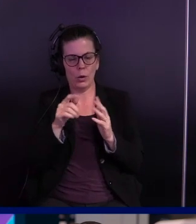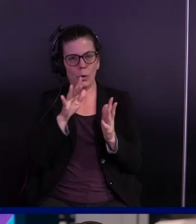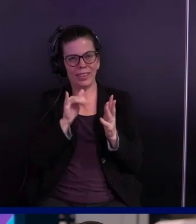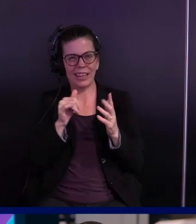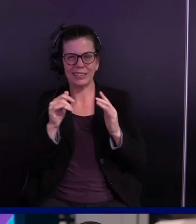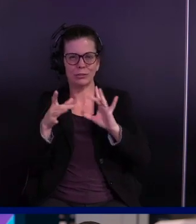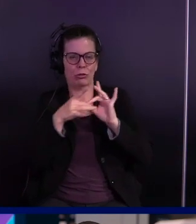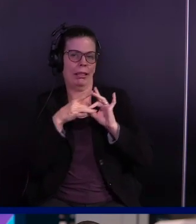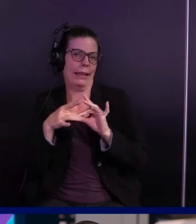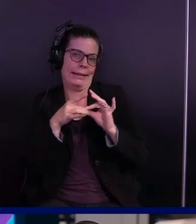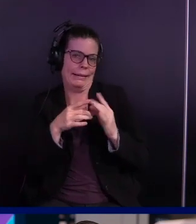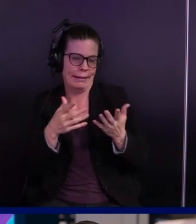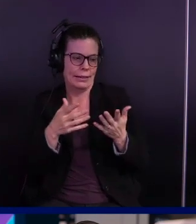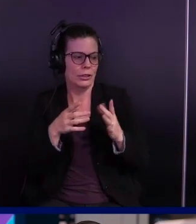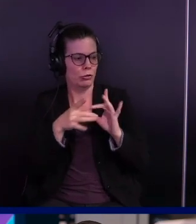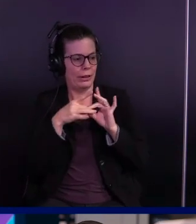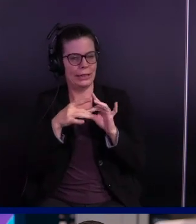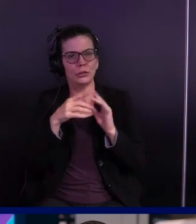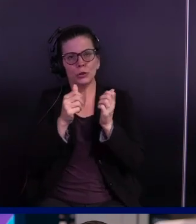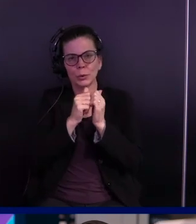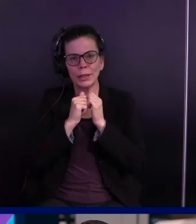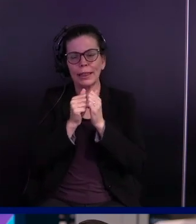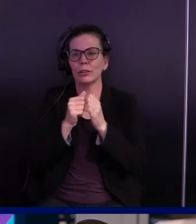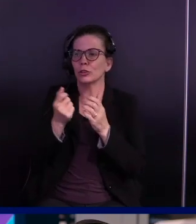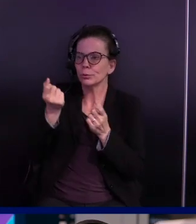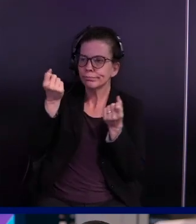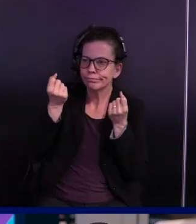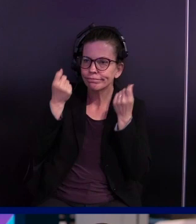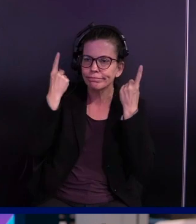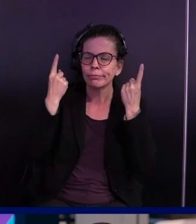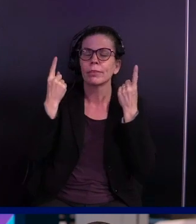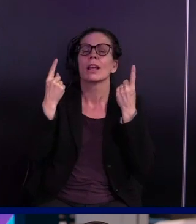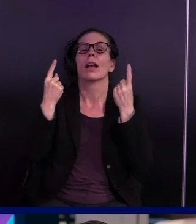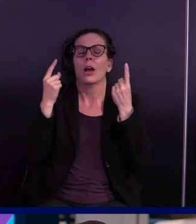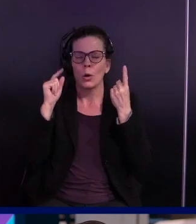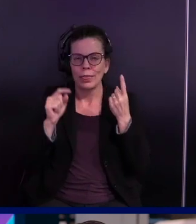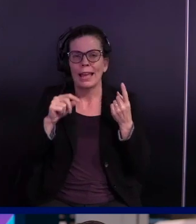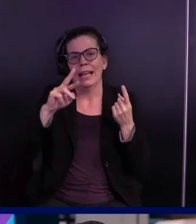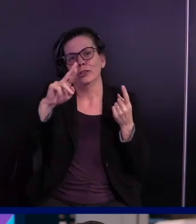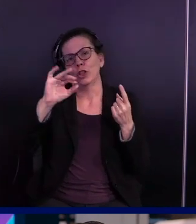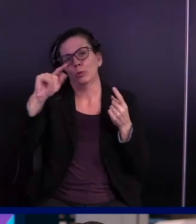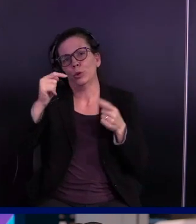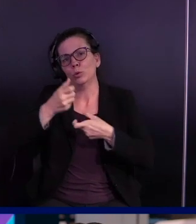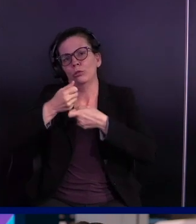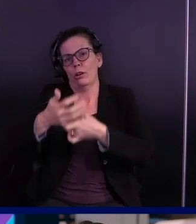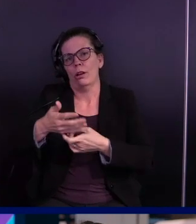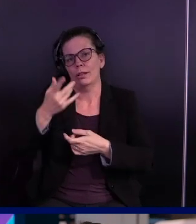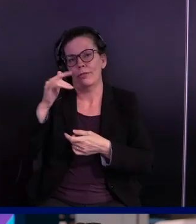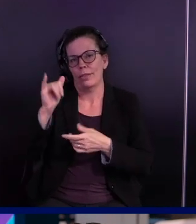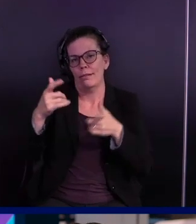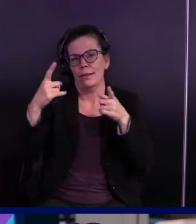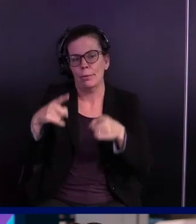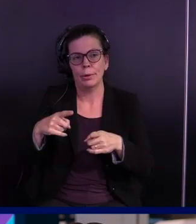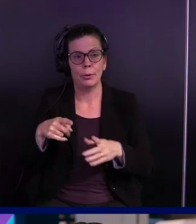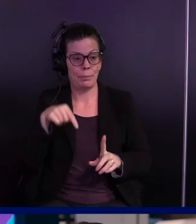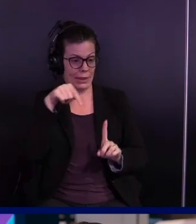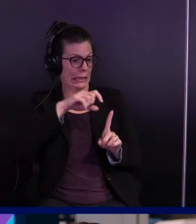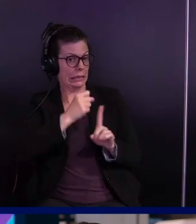less related together to start understanding which could have been the root cause for it. In this